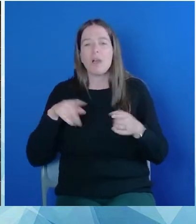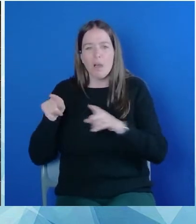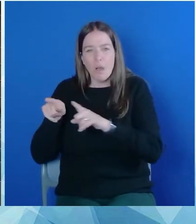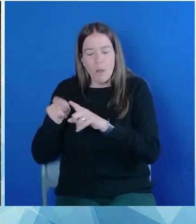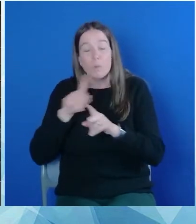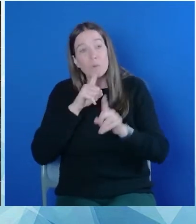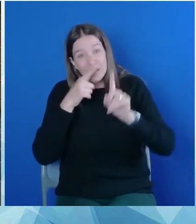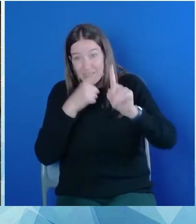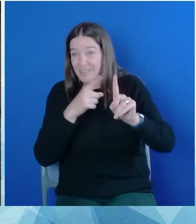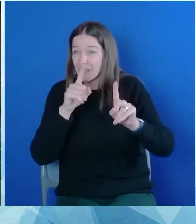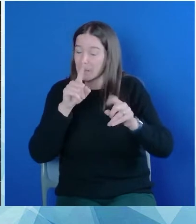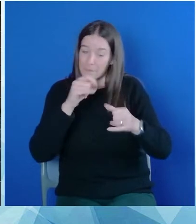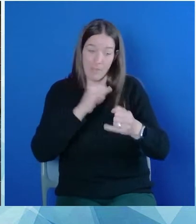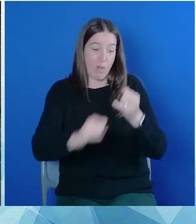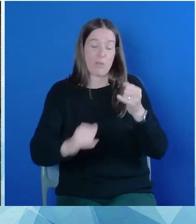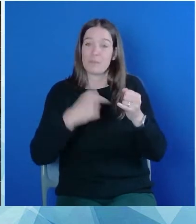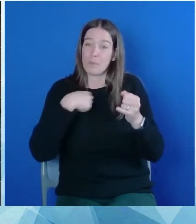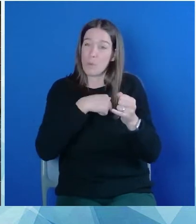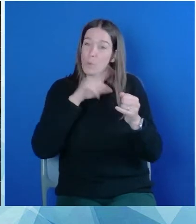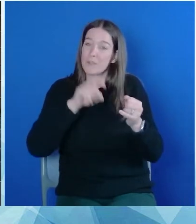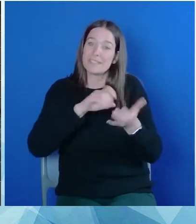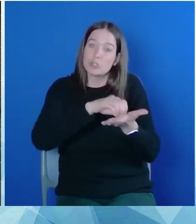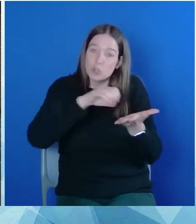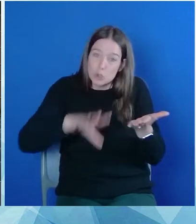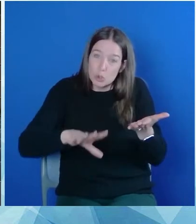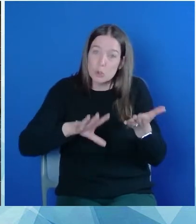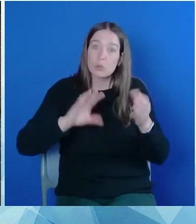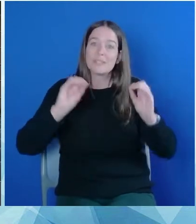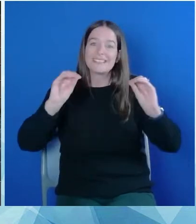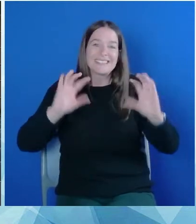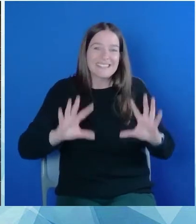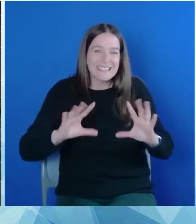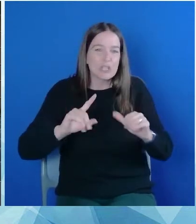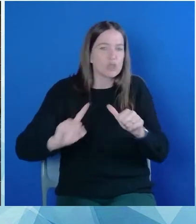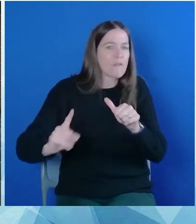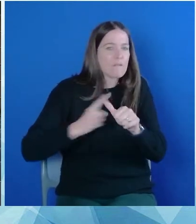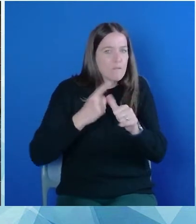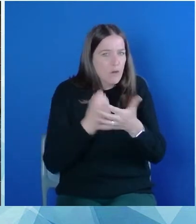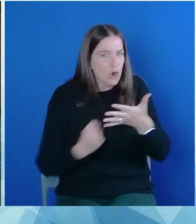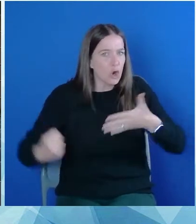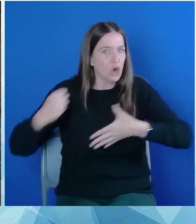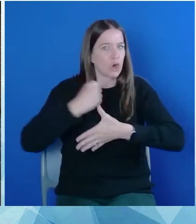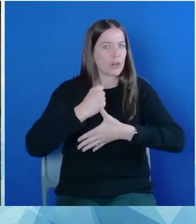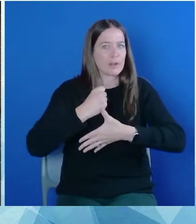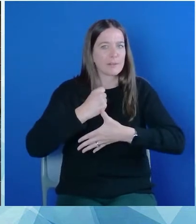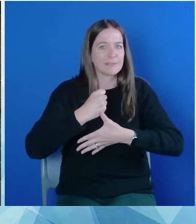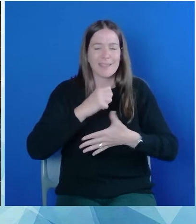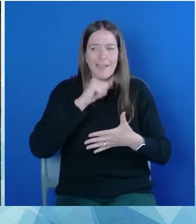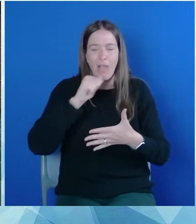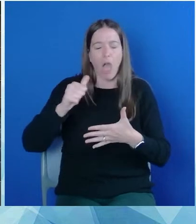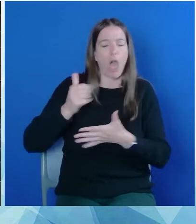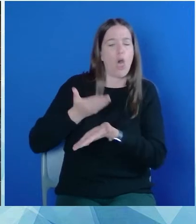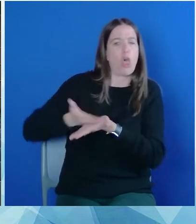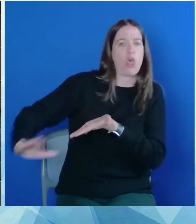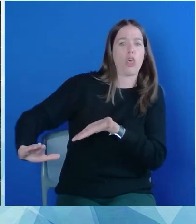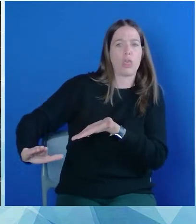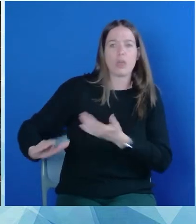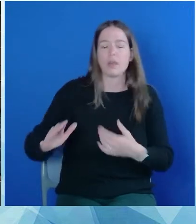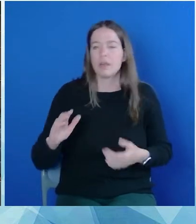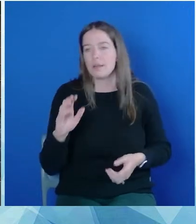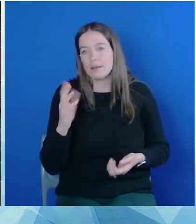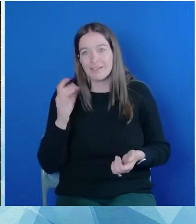first, not as an afterthought or no thought at all. If this is the way that ASDB conducts business and